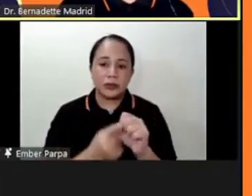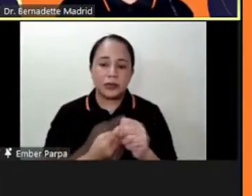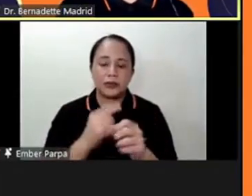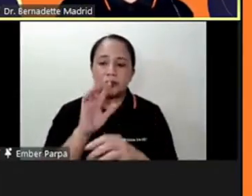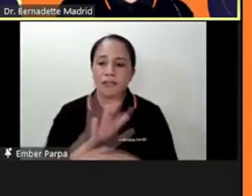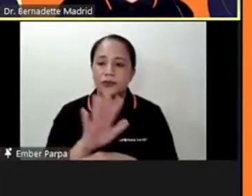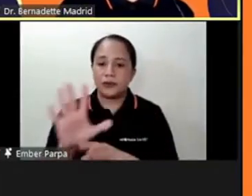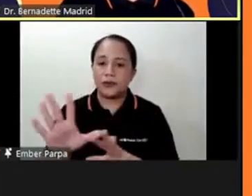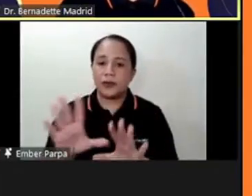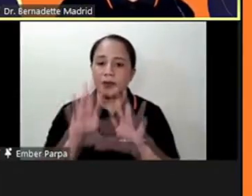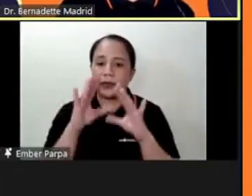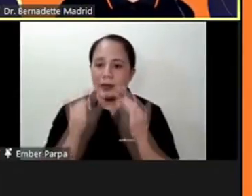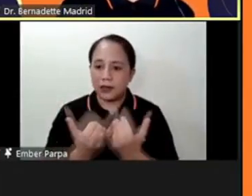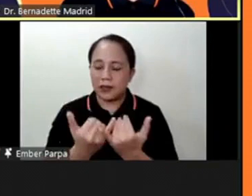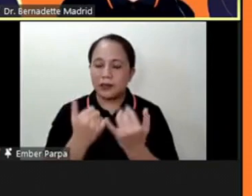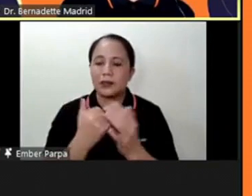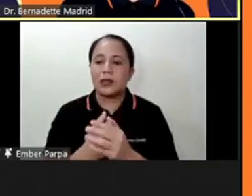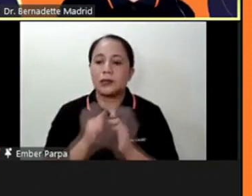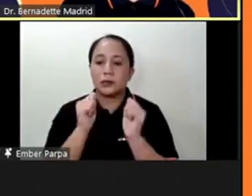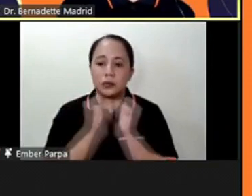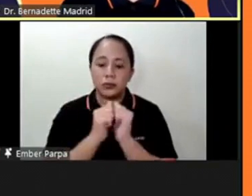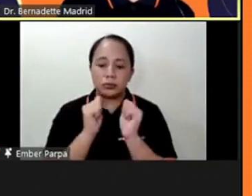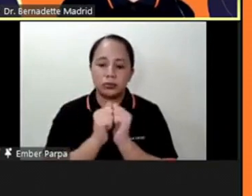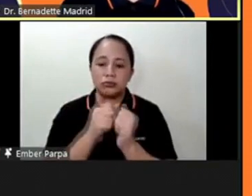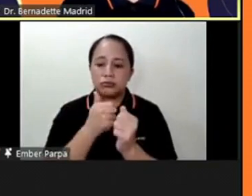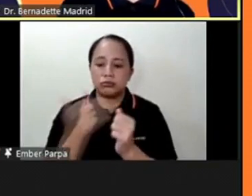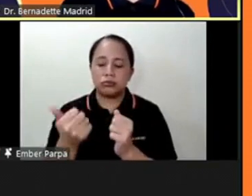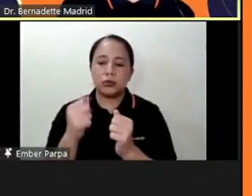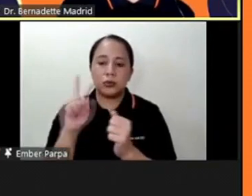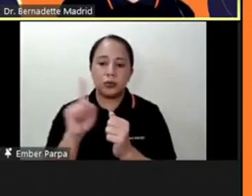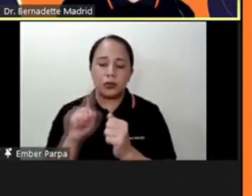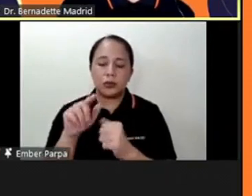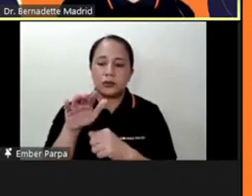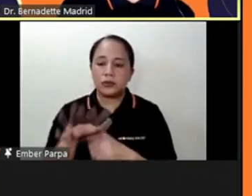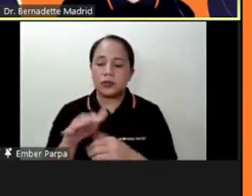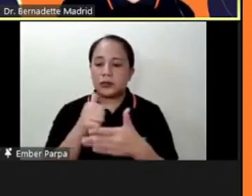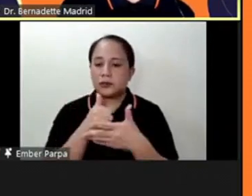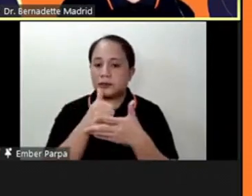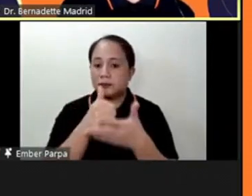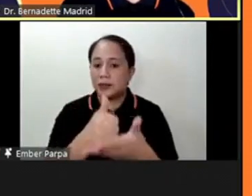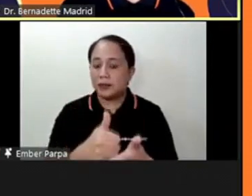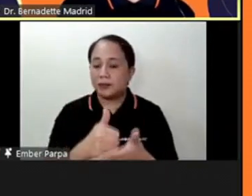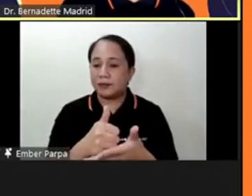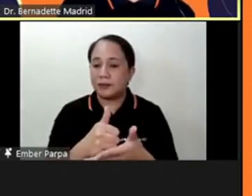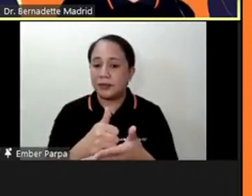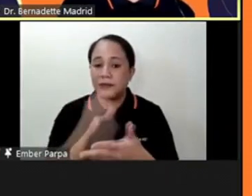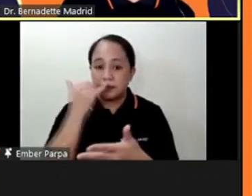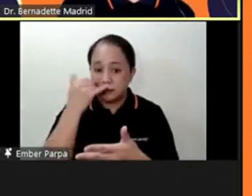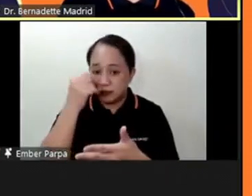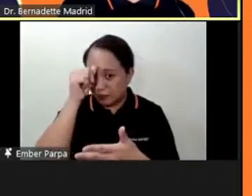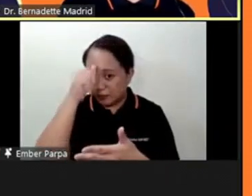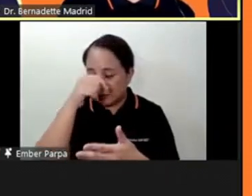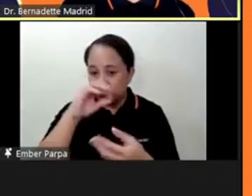55 barangays. And together with this is the child helpline. Take note of the number